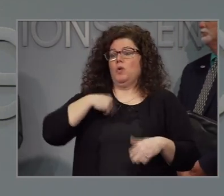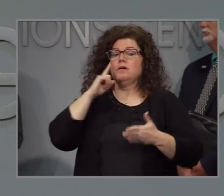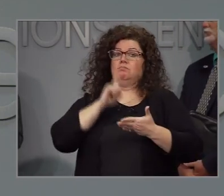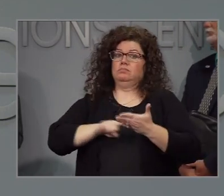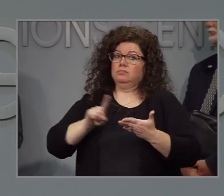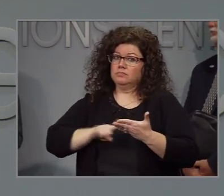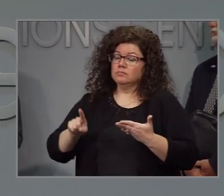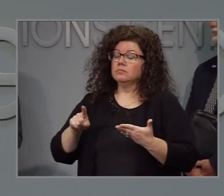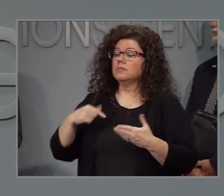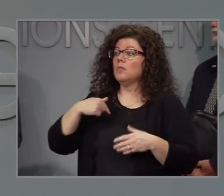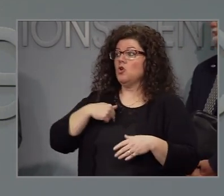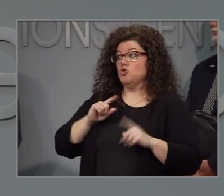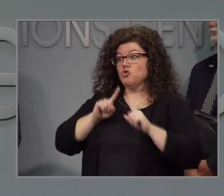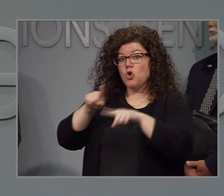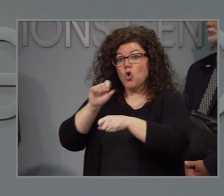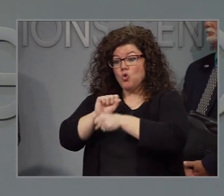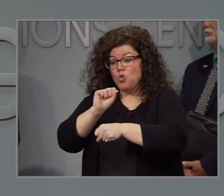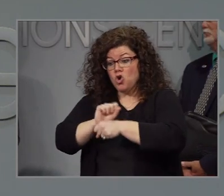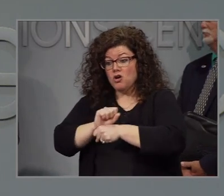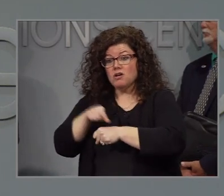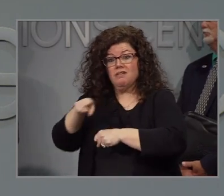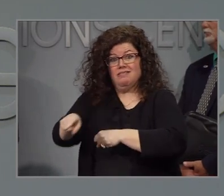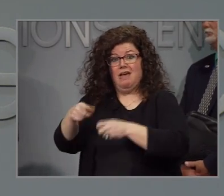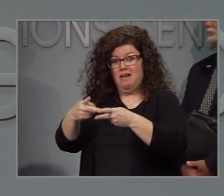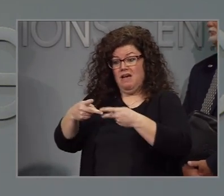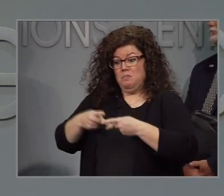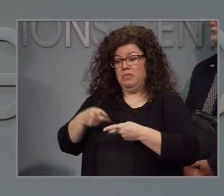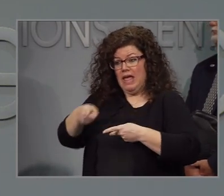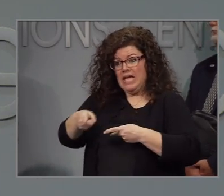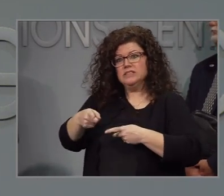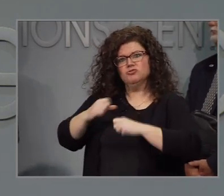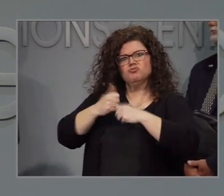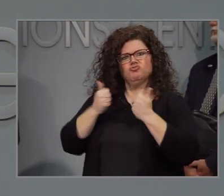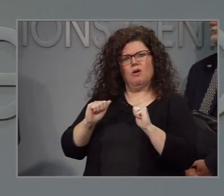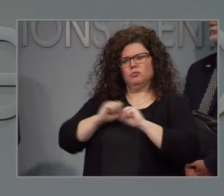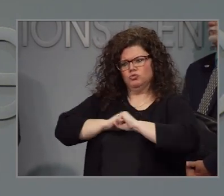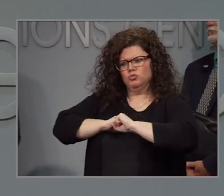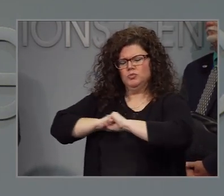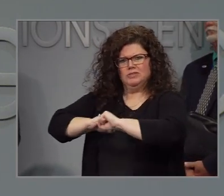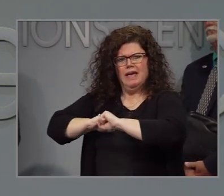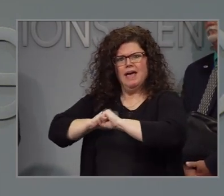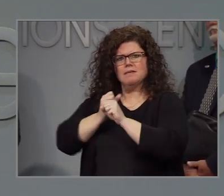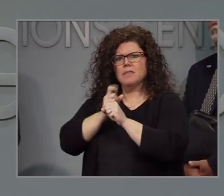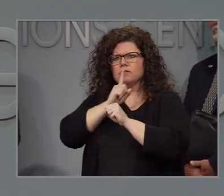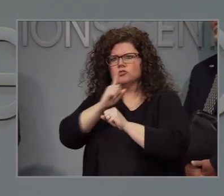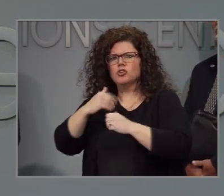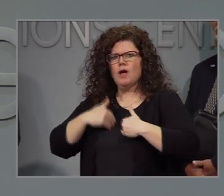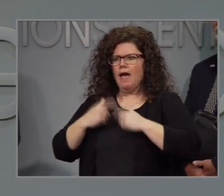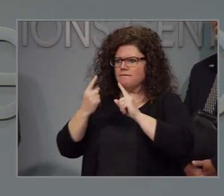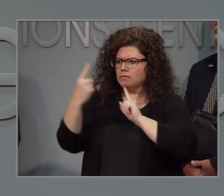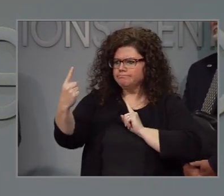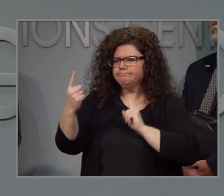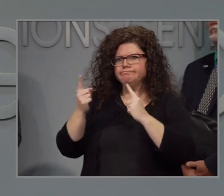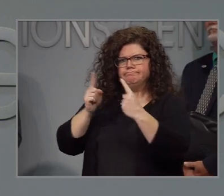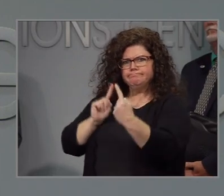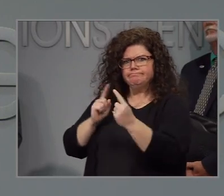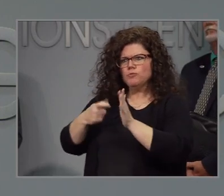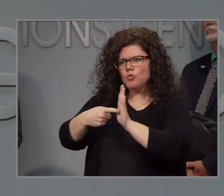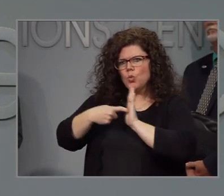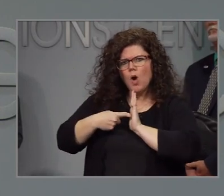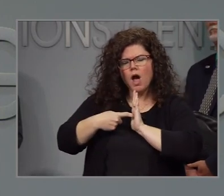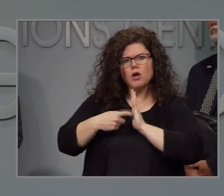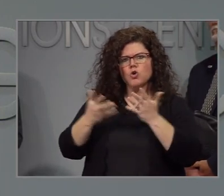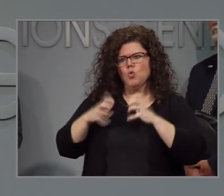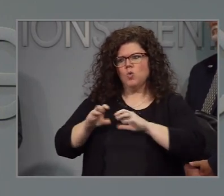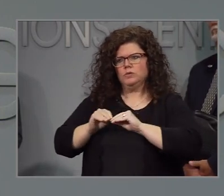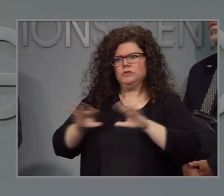work, that our businesses are doing everything they can to enact social distancing and to prevent